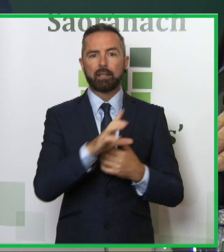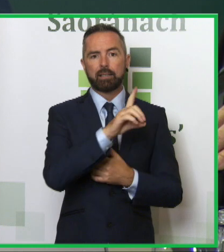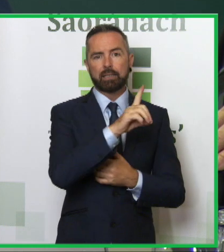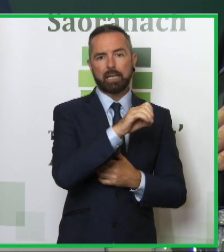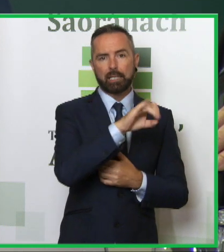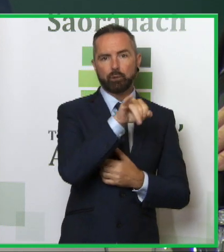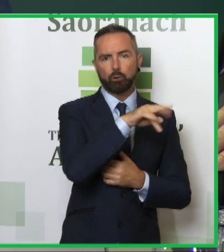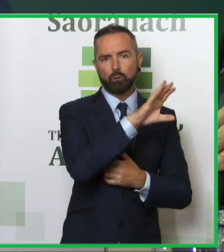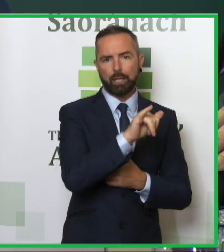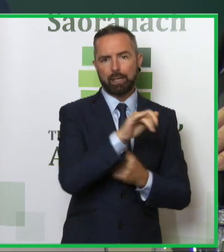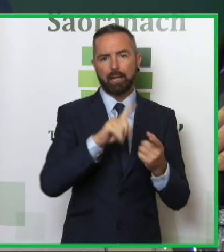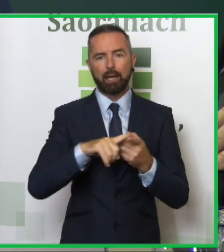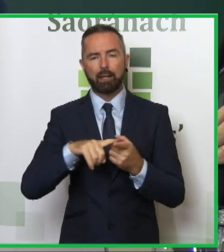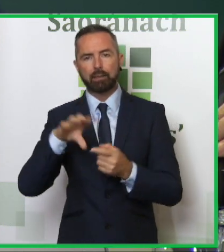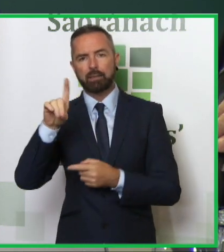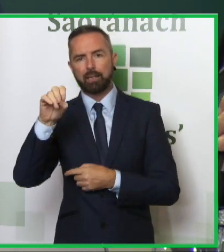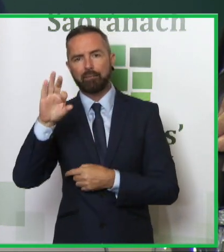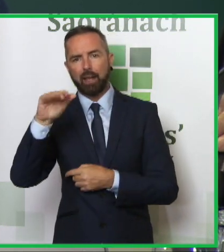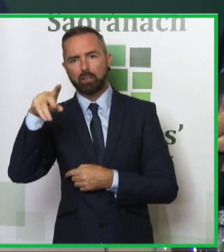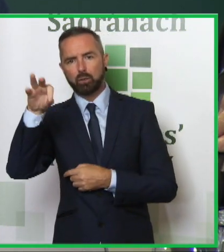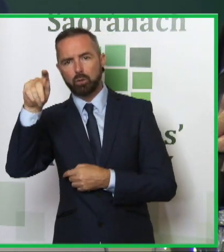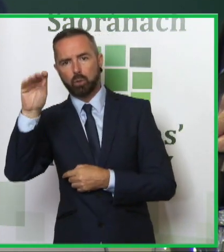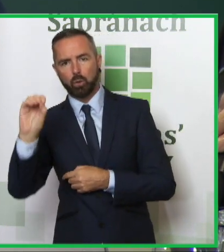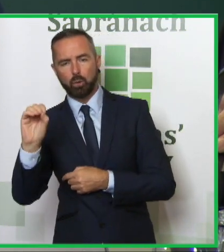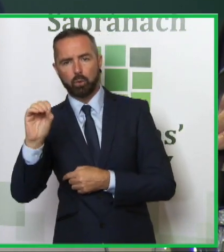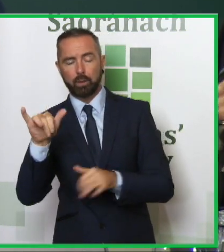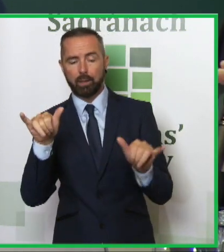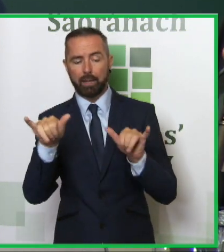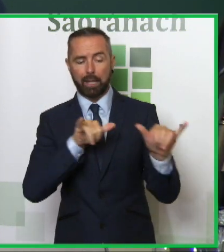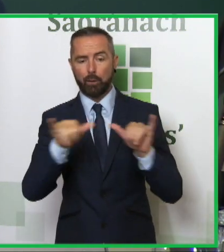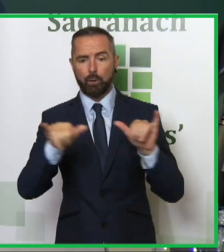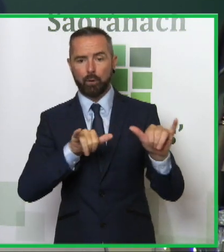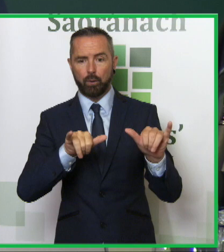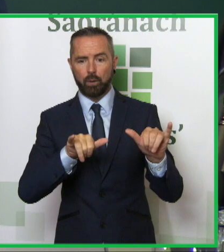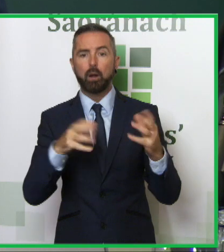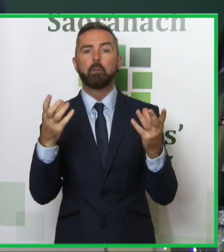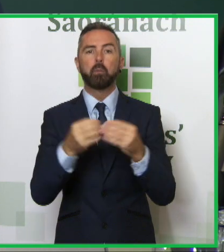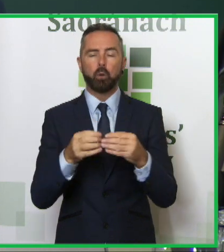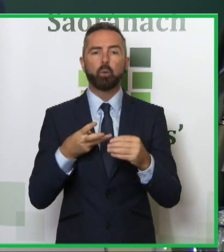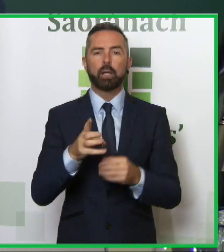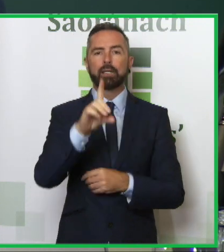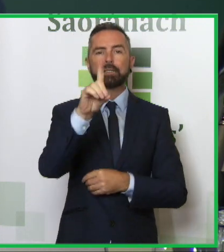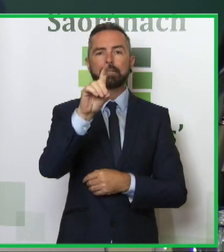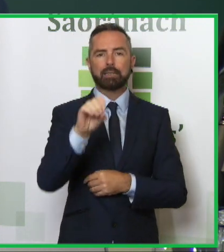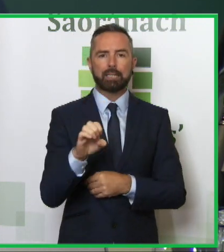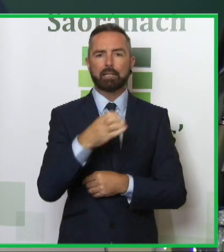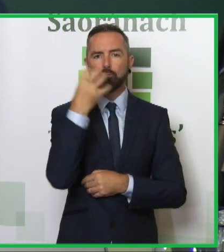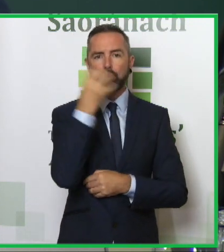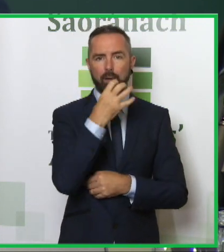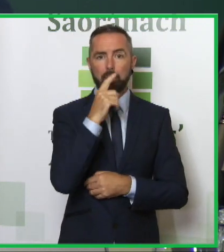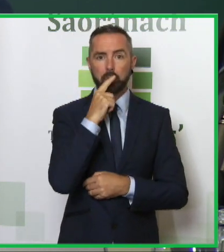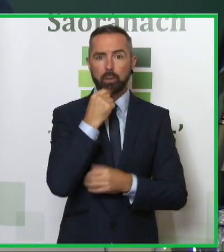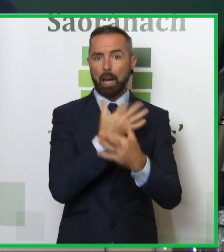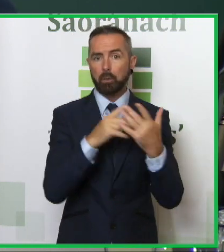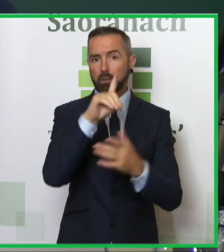facto, option C and option D both will result in decriminalisation. The extent of that has to be determined by the